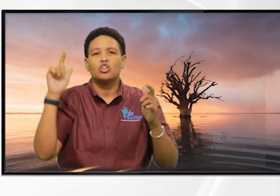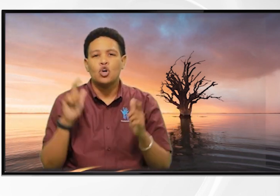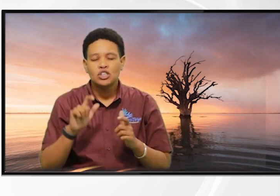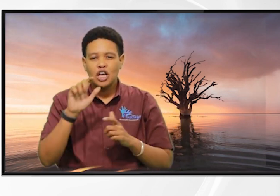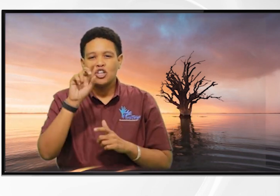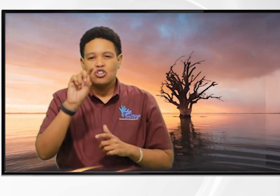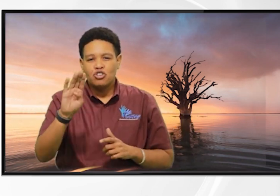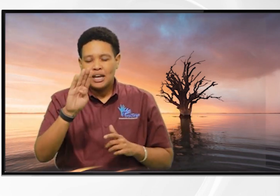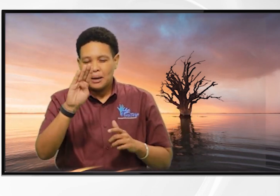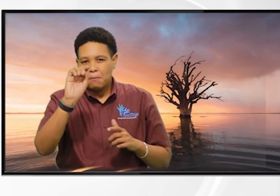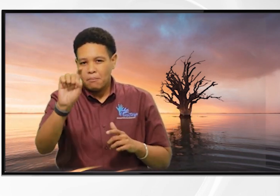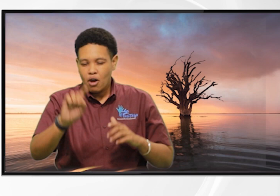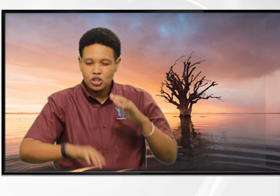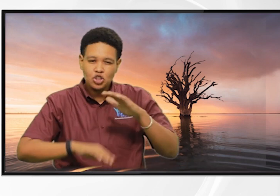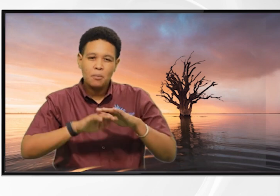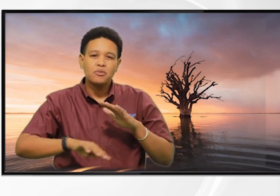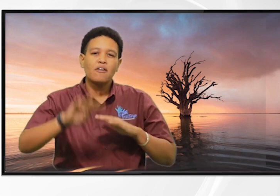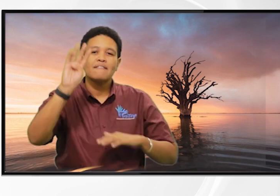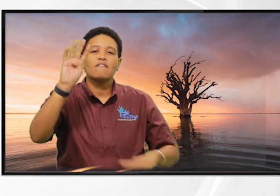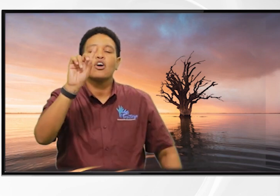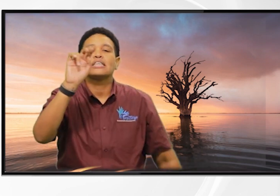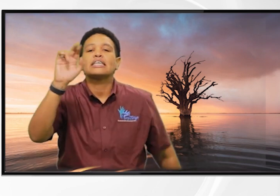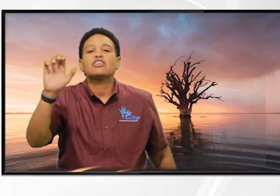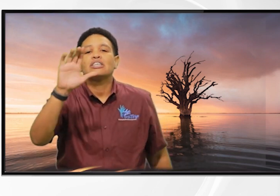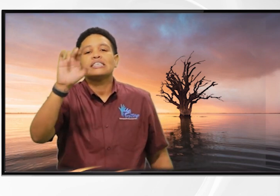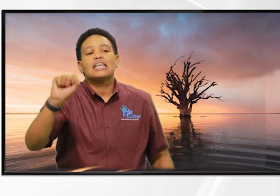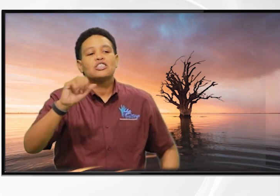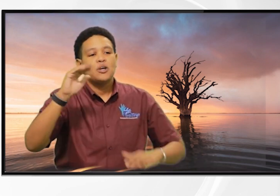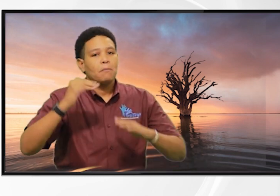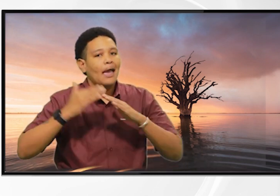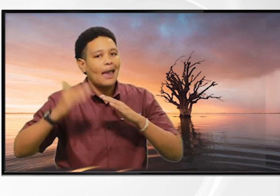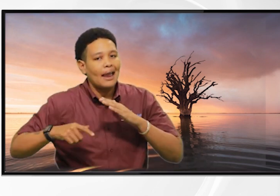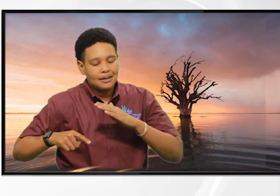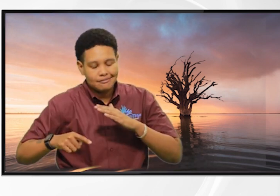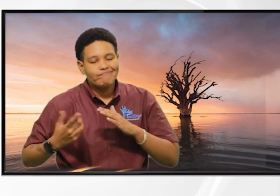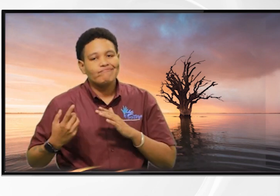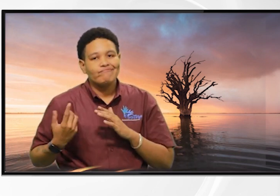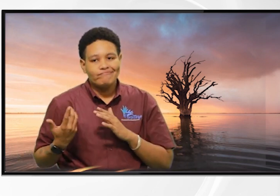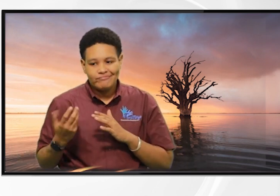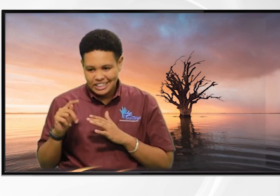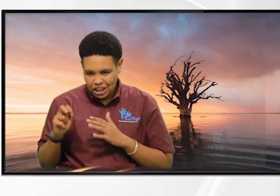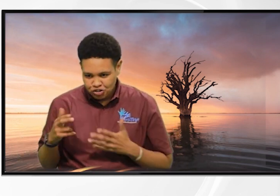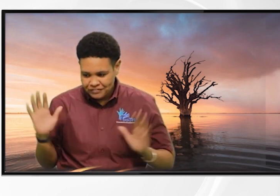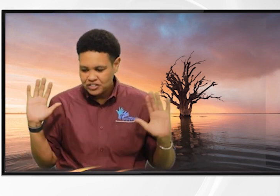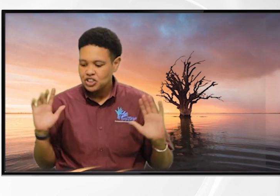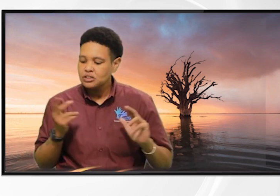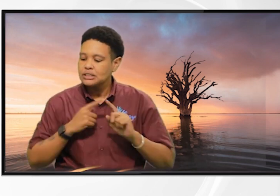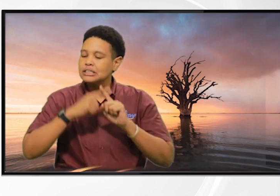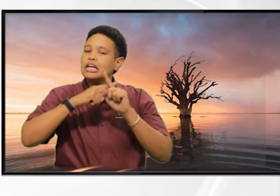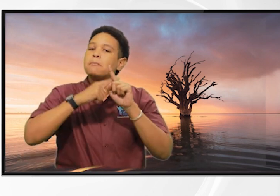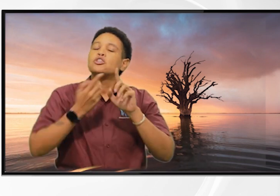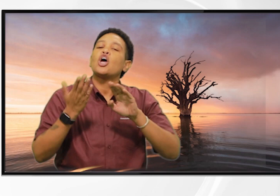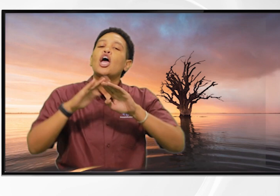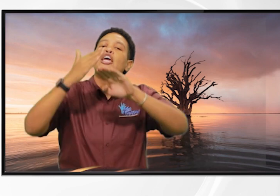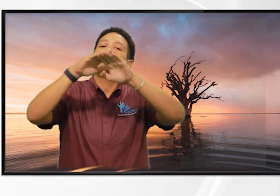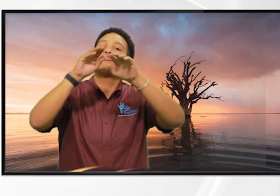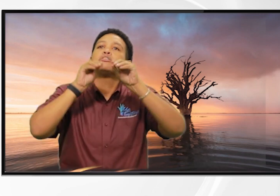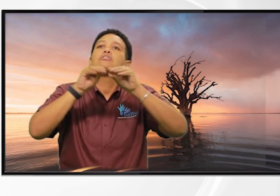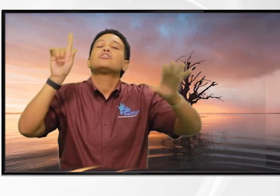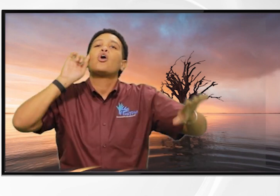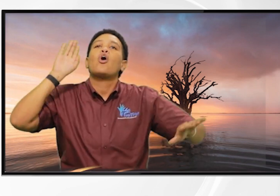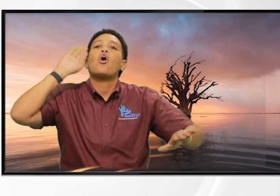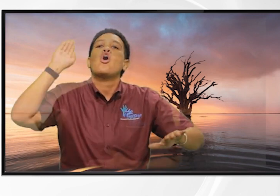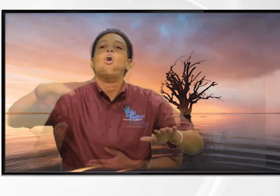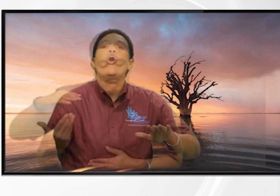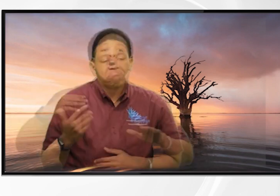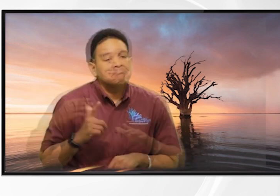grid boxes up to 4 degrees Celsius by end of century. Temperature increases across all seasons